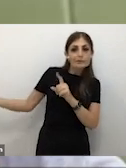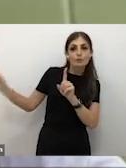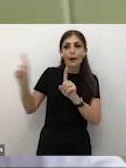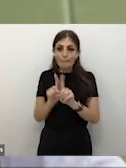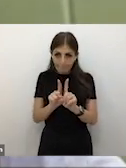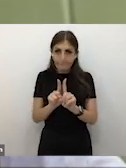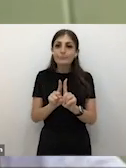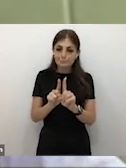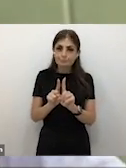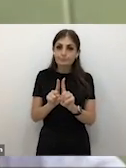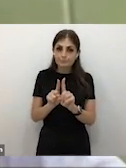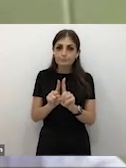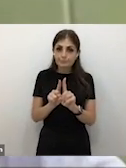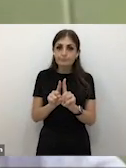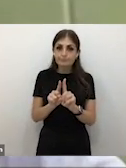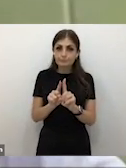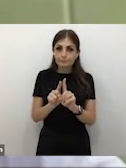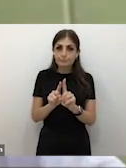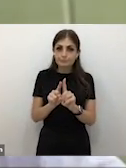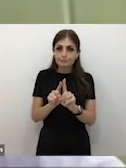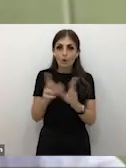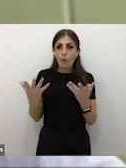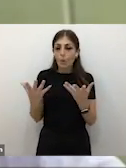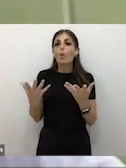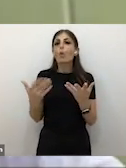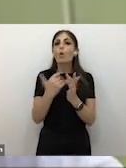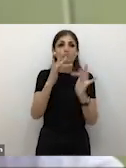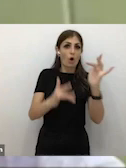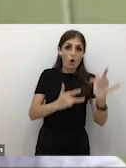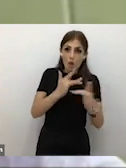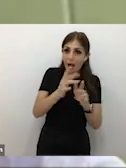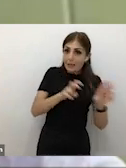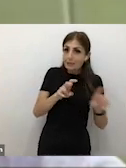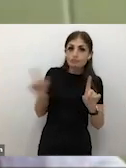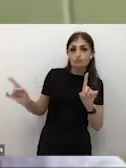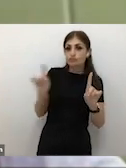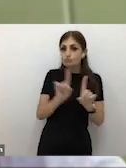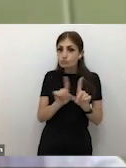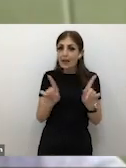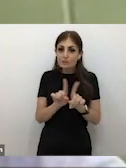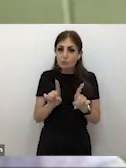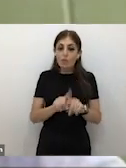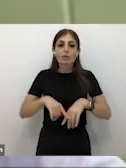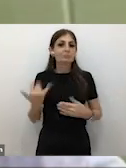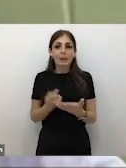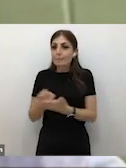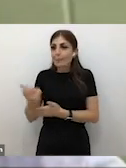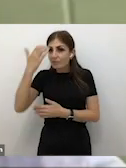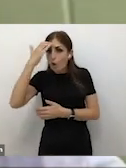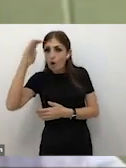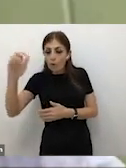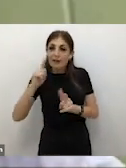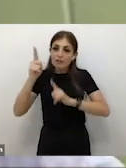attend the in-person activities or be with you for the online activities. It might include paying for accommodation